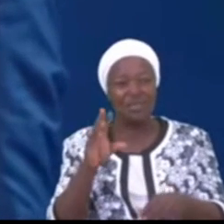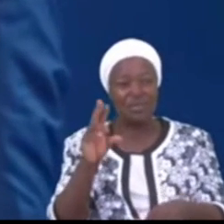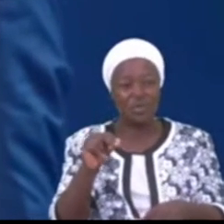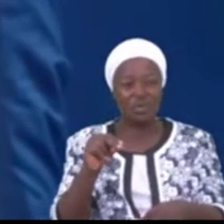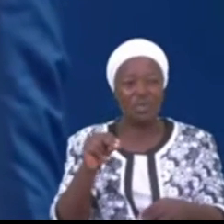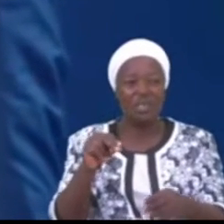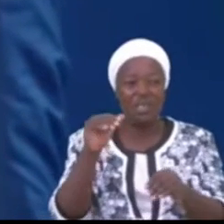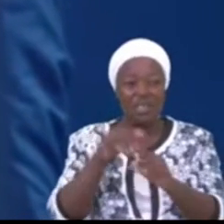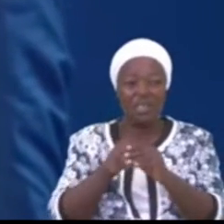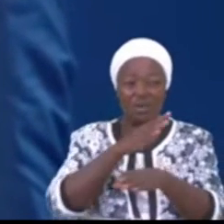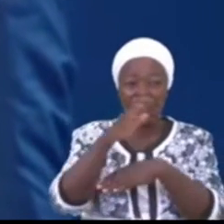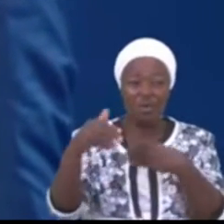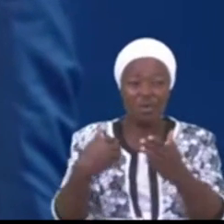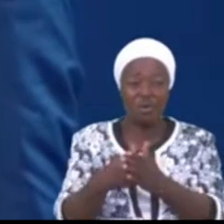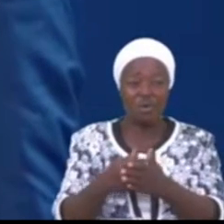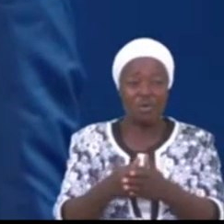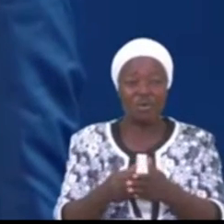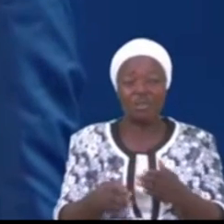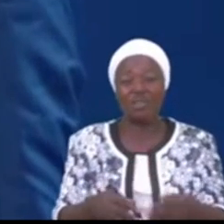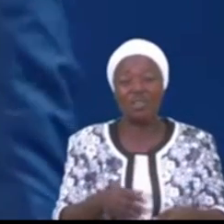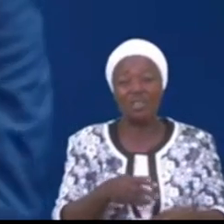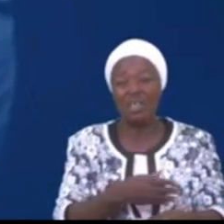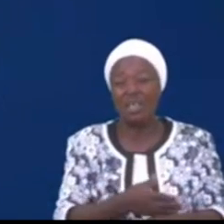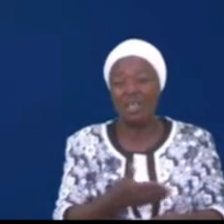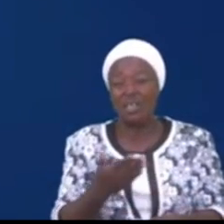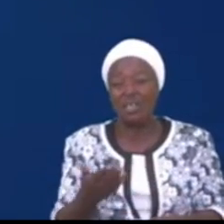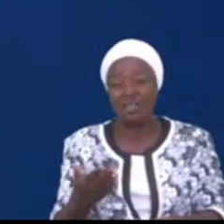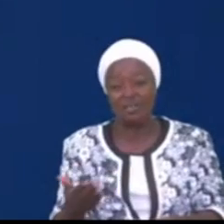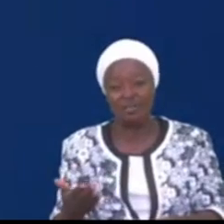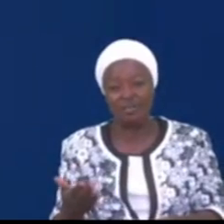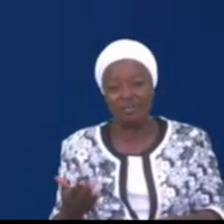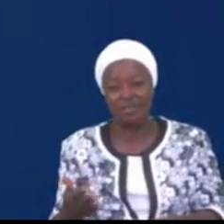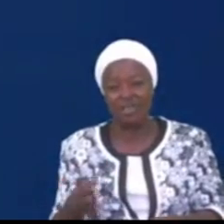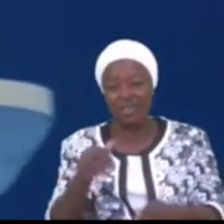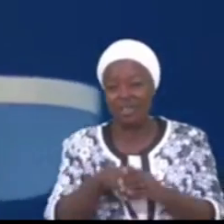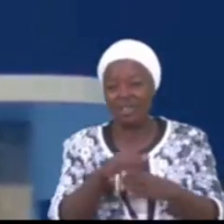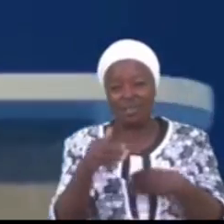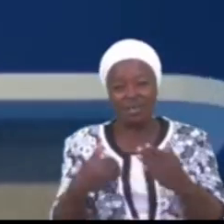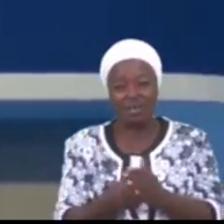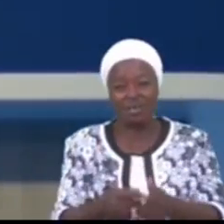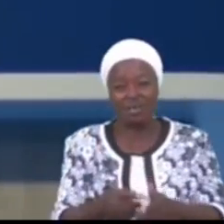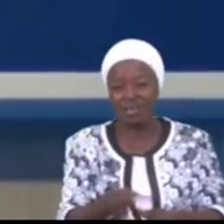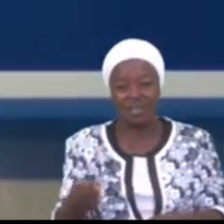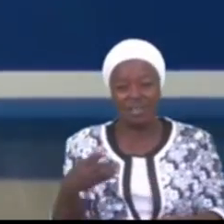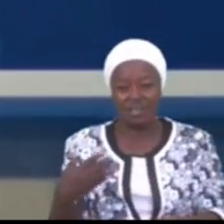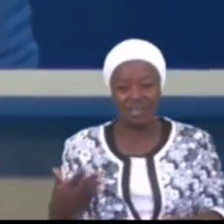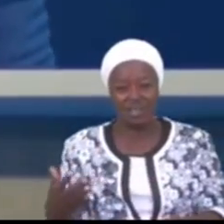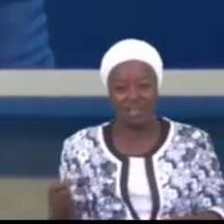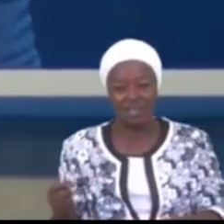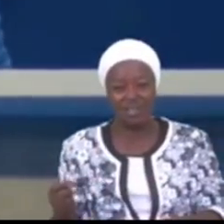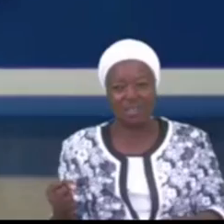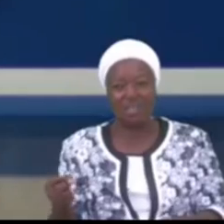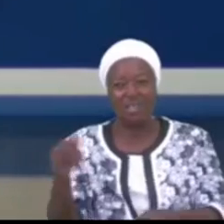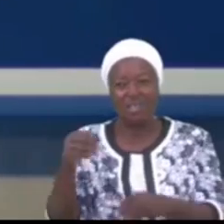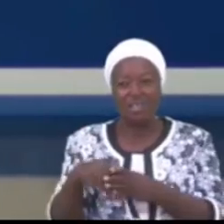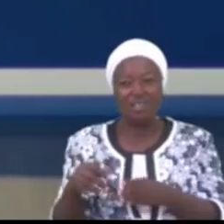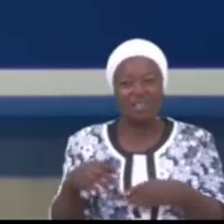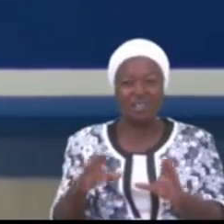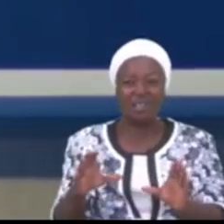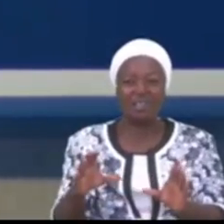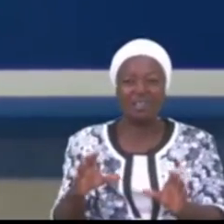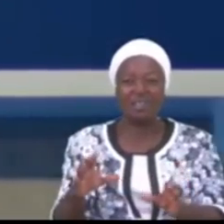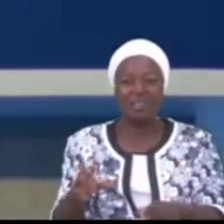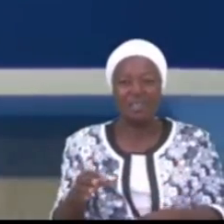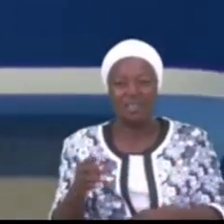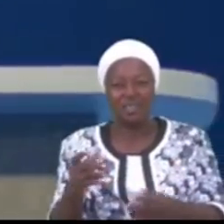home after the crusade, don't go yet. In all these things, in the classroom, in the market, in